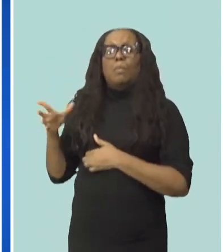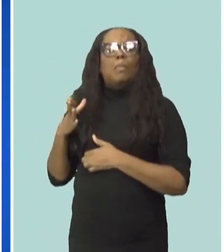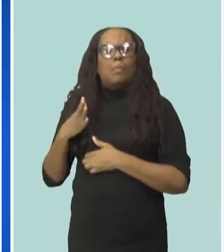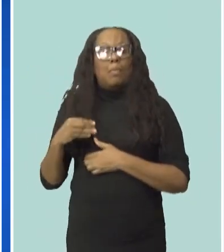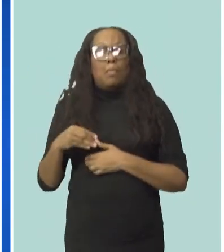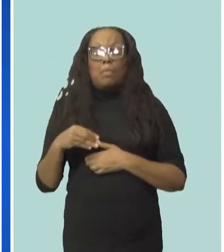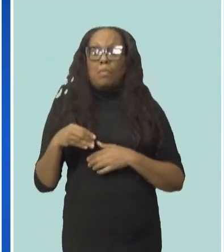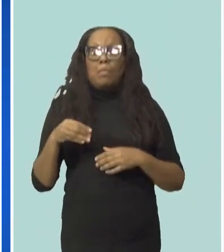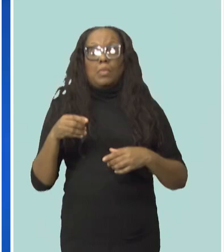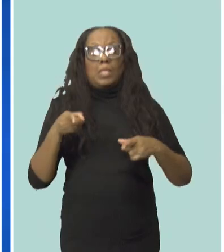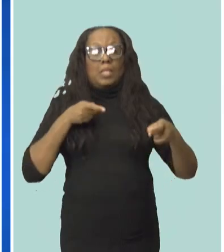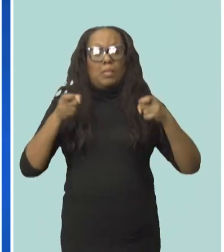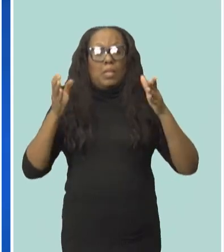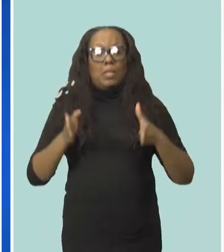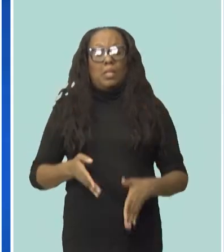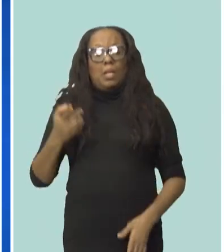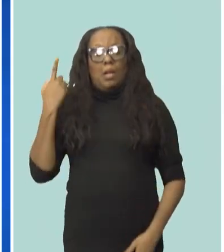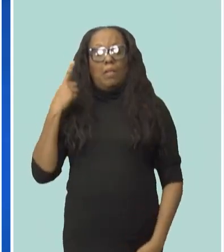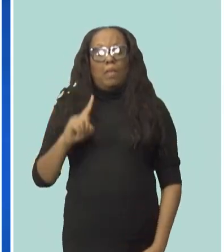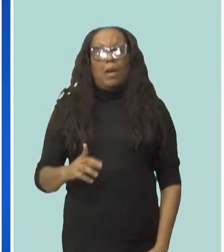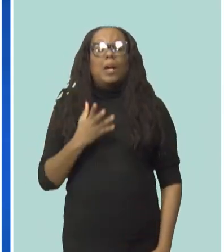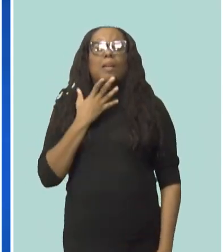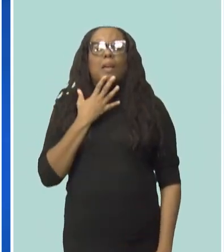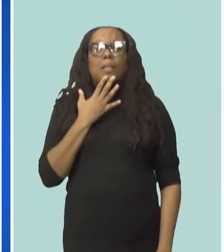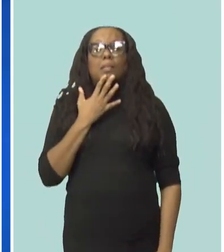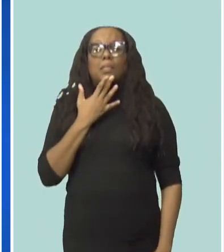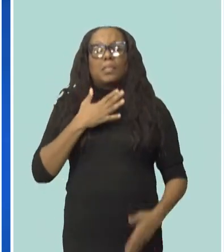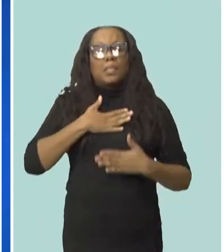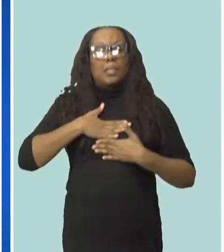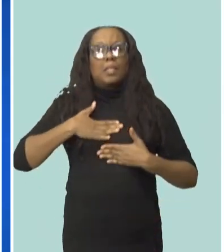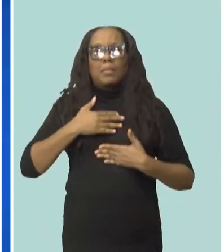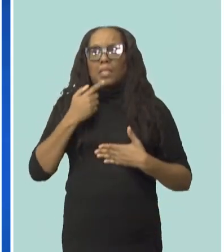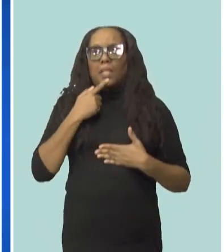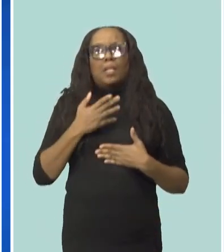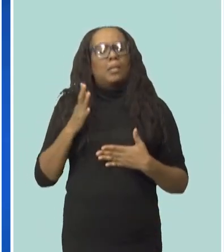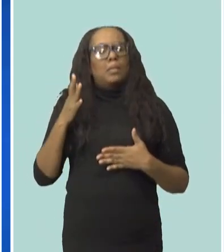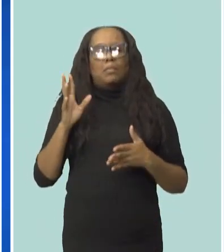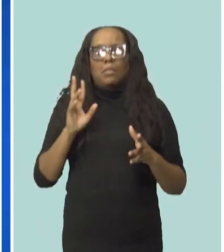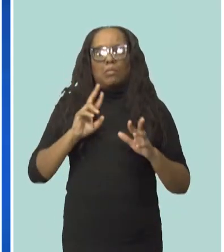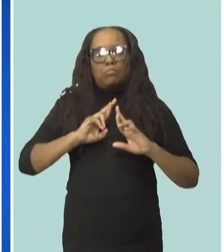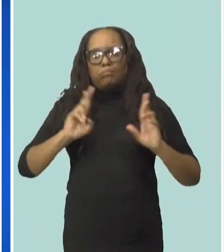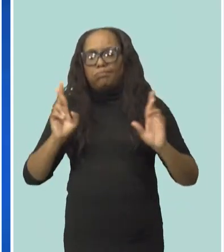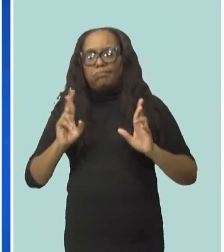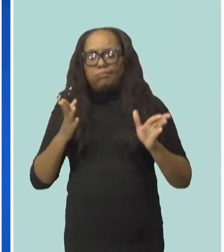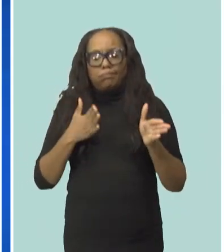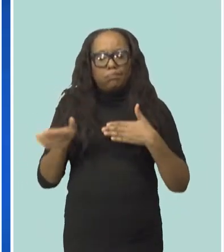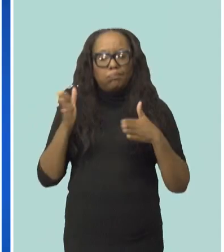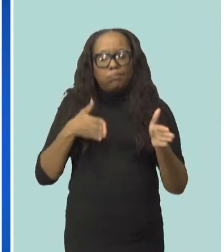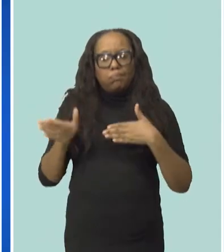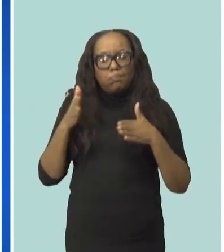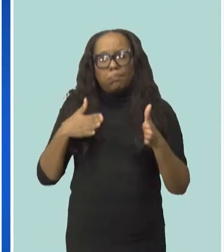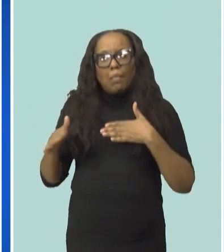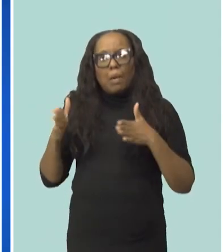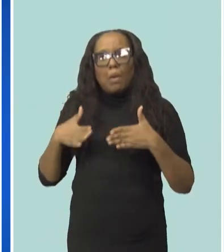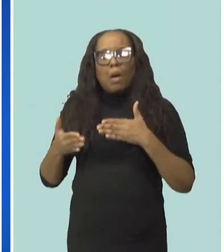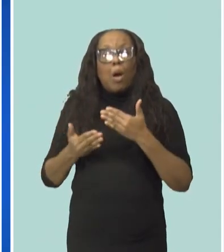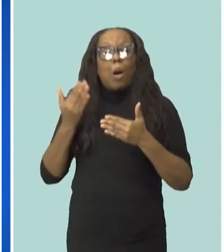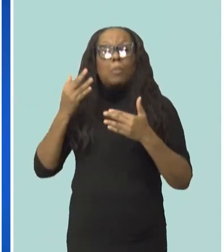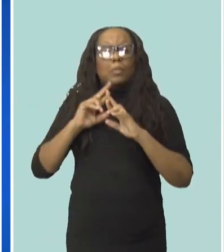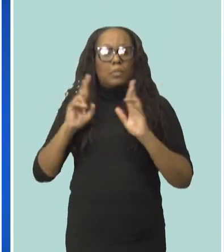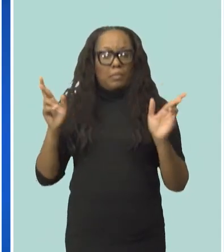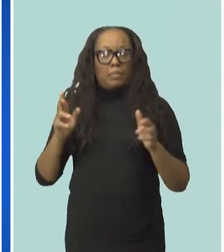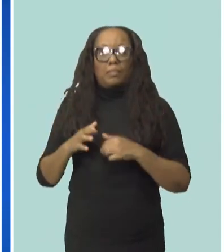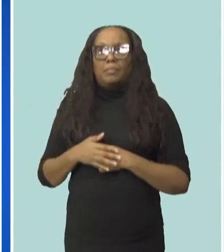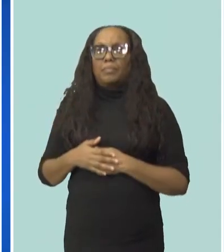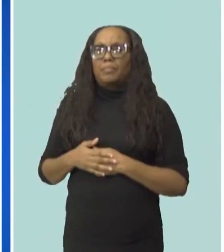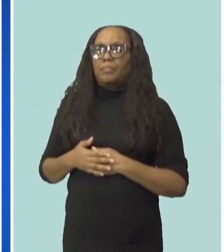Entertainment, Brian Worrell, says over the past few days, bands have been putting final preparations in place. But I can tell you there may be